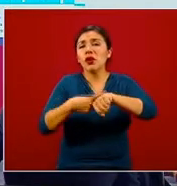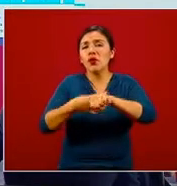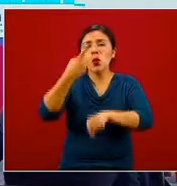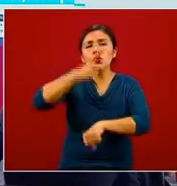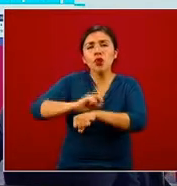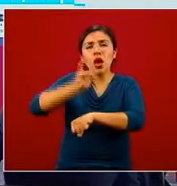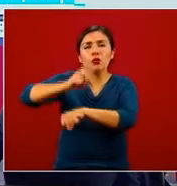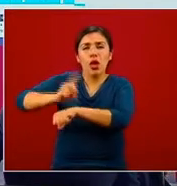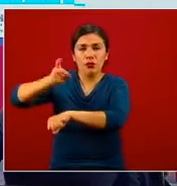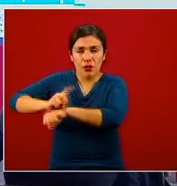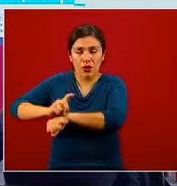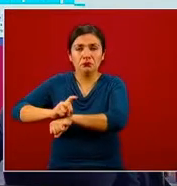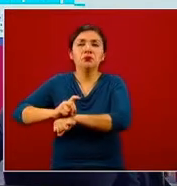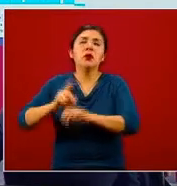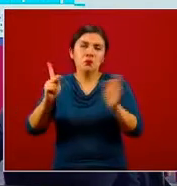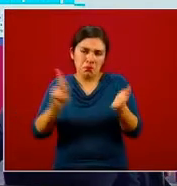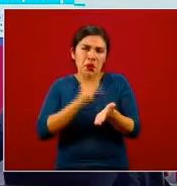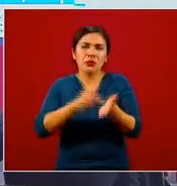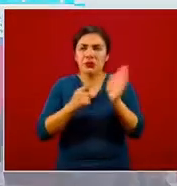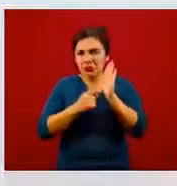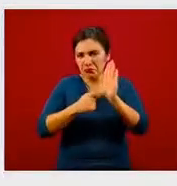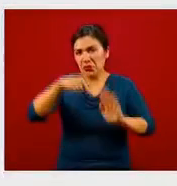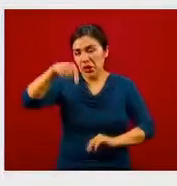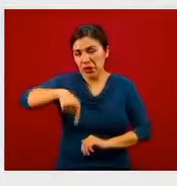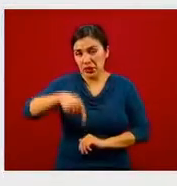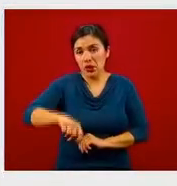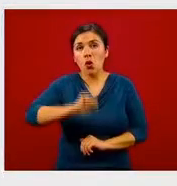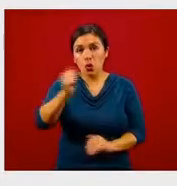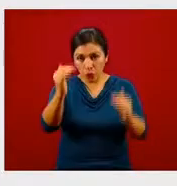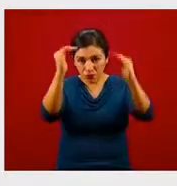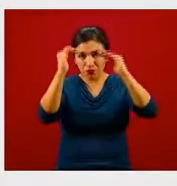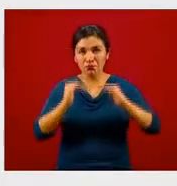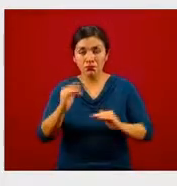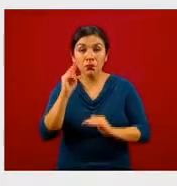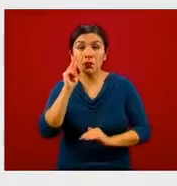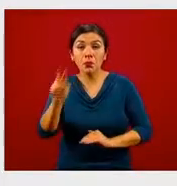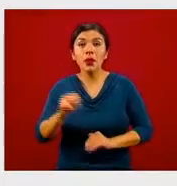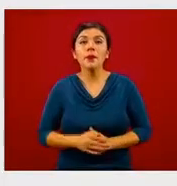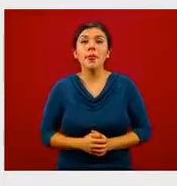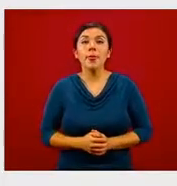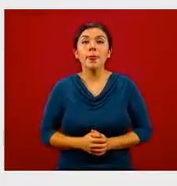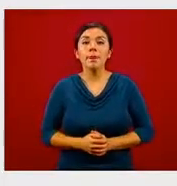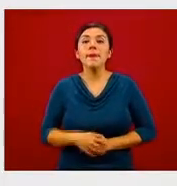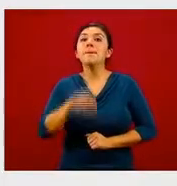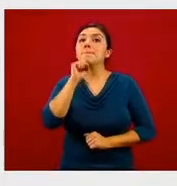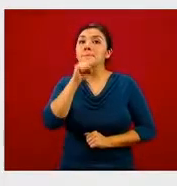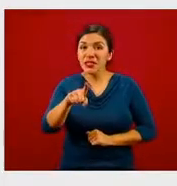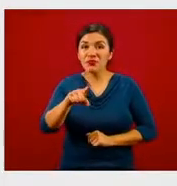They've got many interesting graphs. Looking at the daily cases,